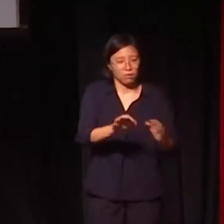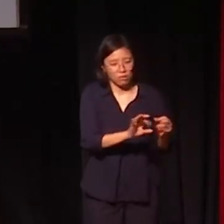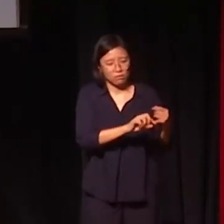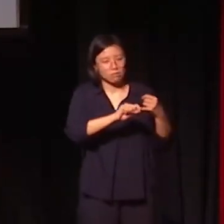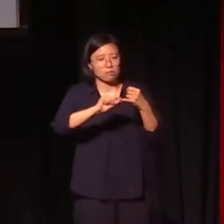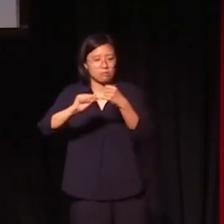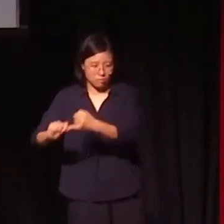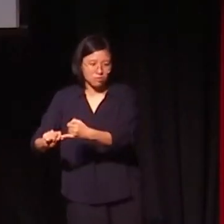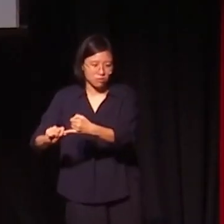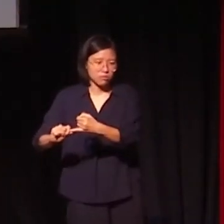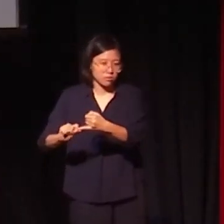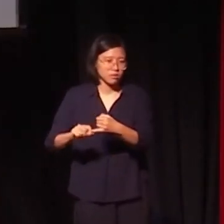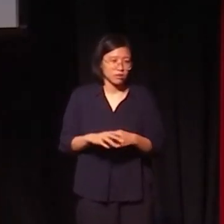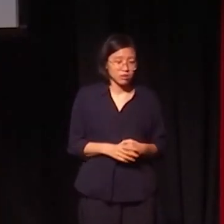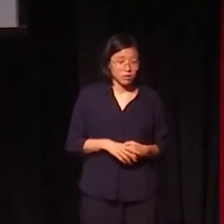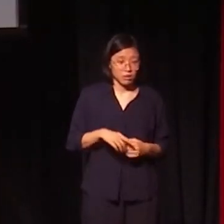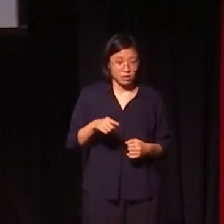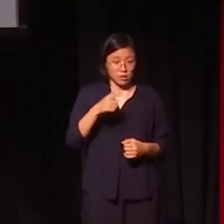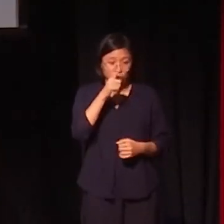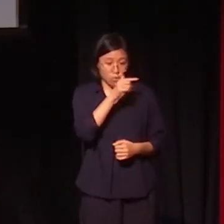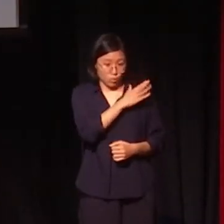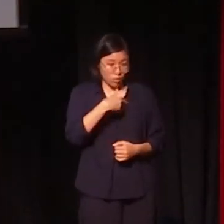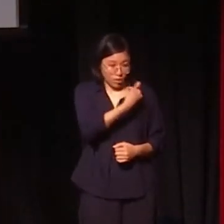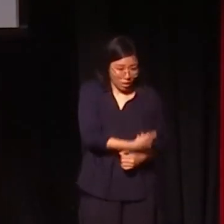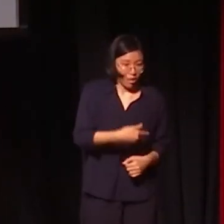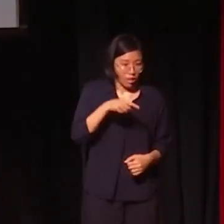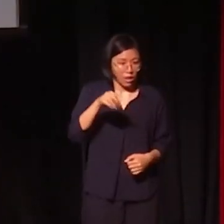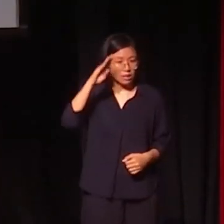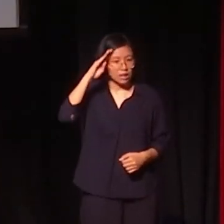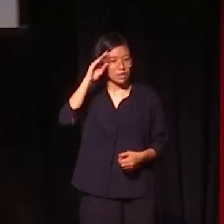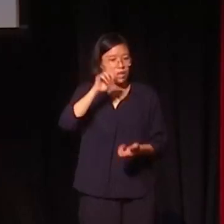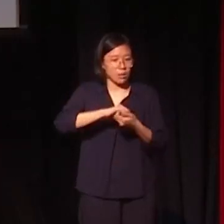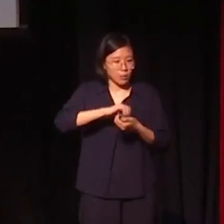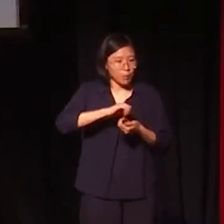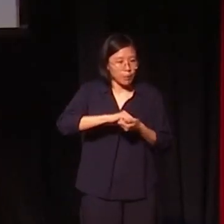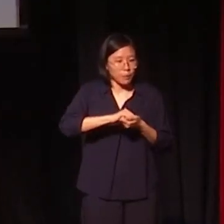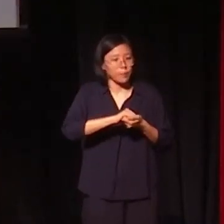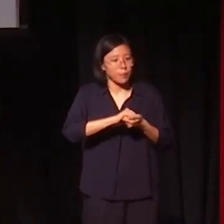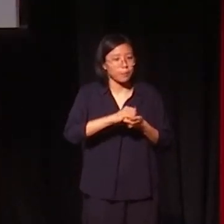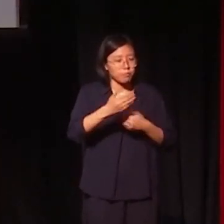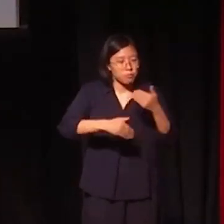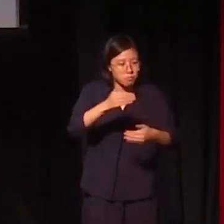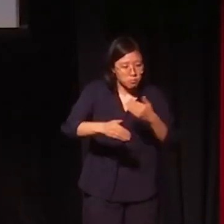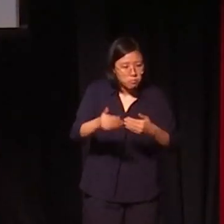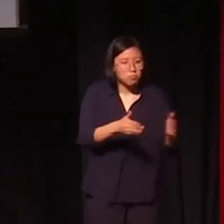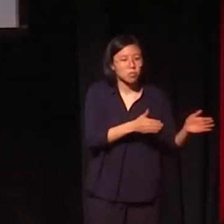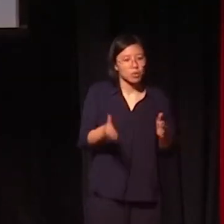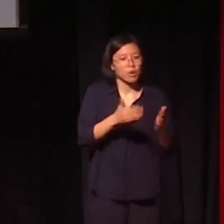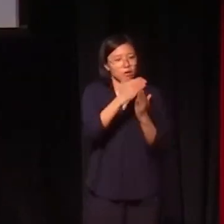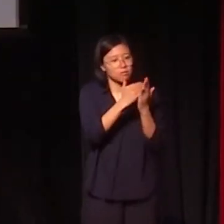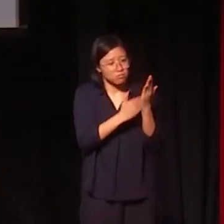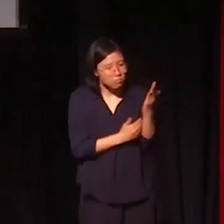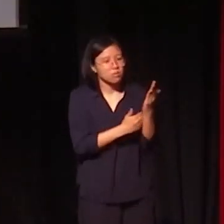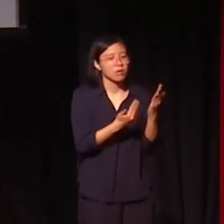Police Scotland, we were able to introduce a whole range of different resources for police officers, but also for interpreters. We did joint